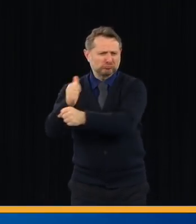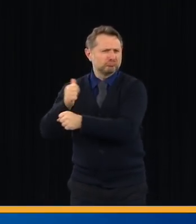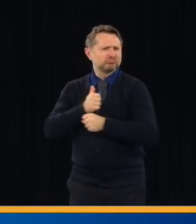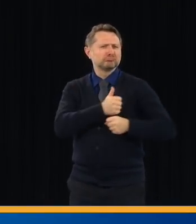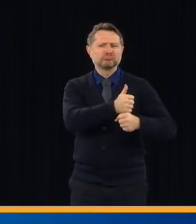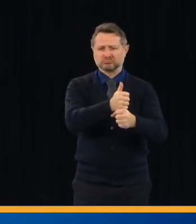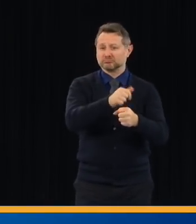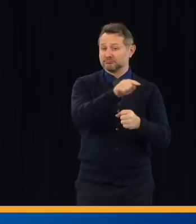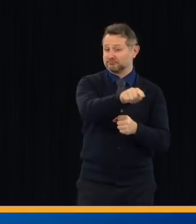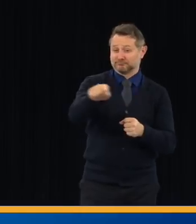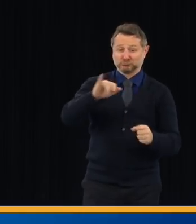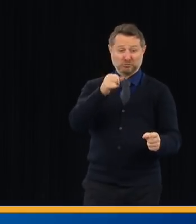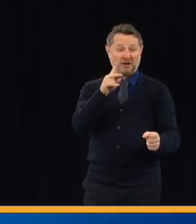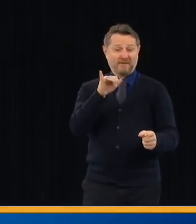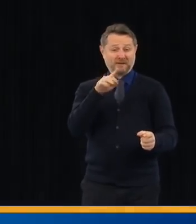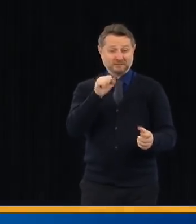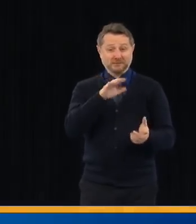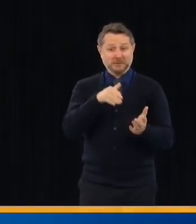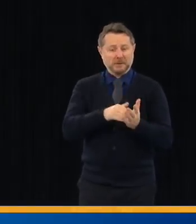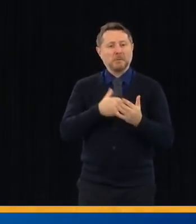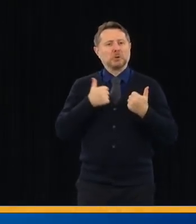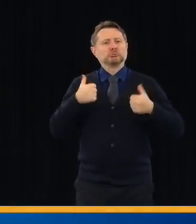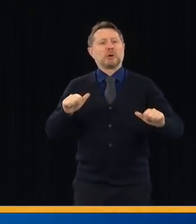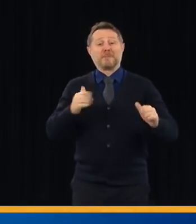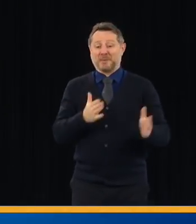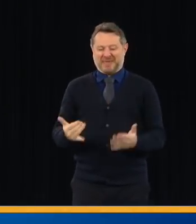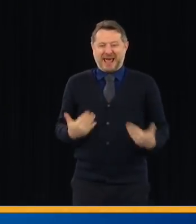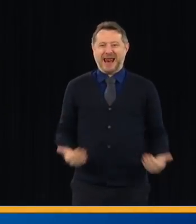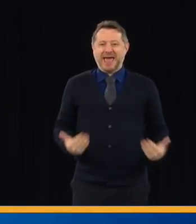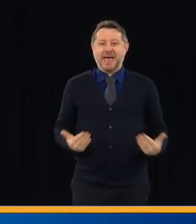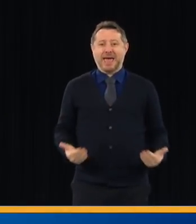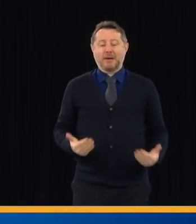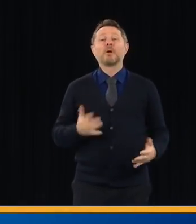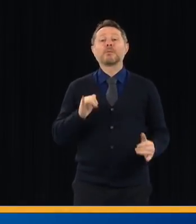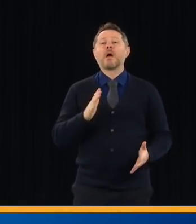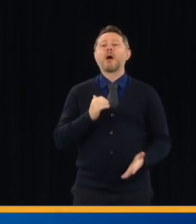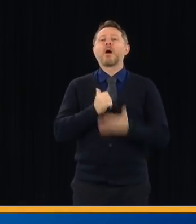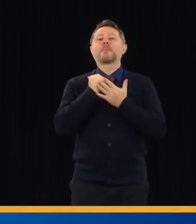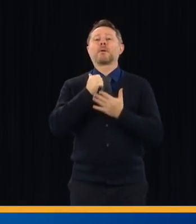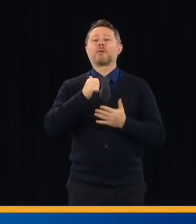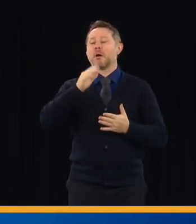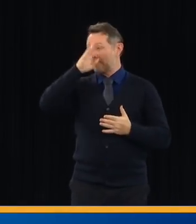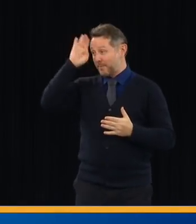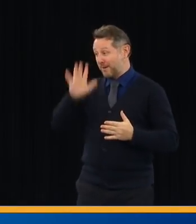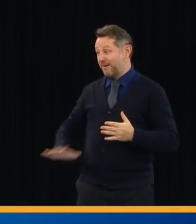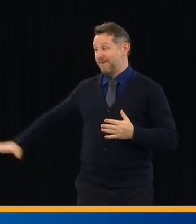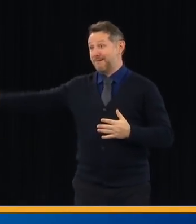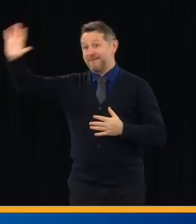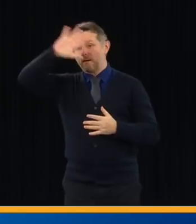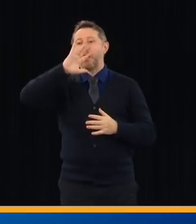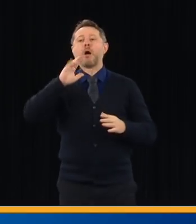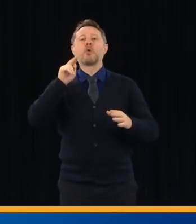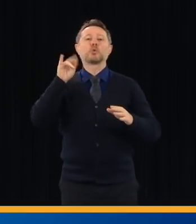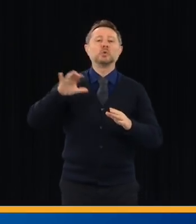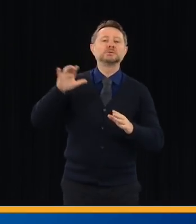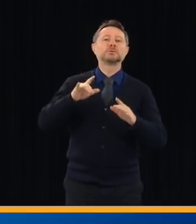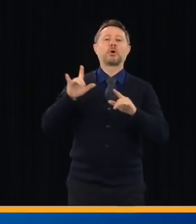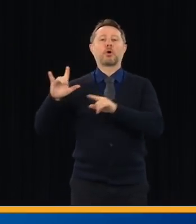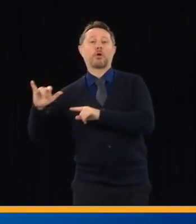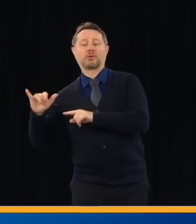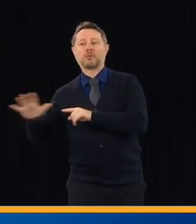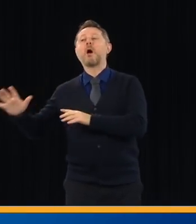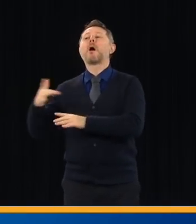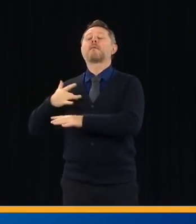to best we can relieve the entire hospital system downstate by bringing